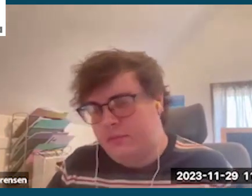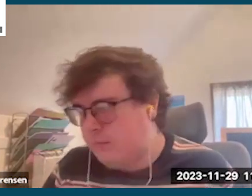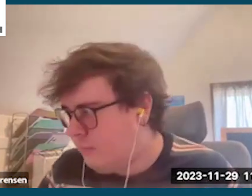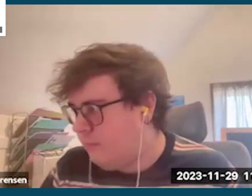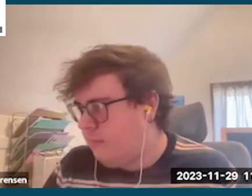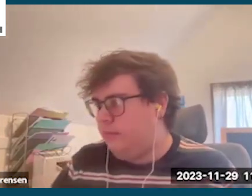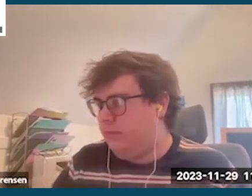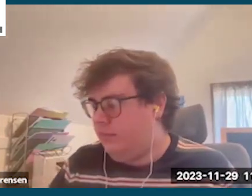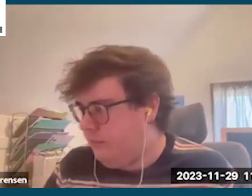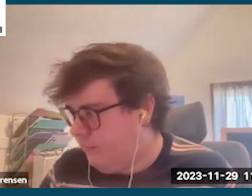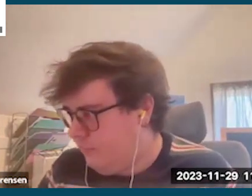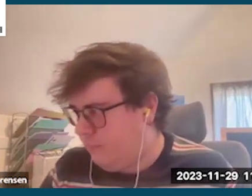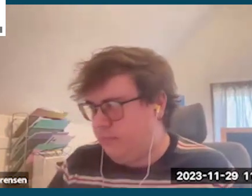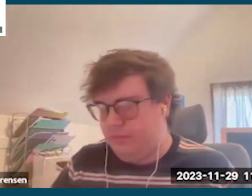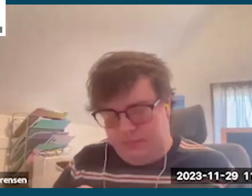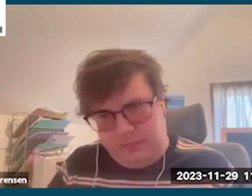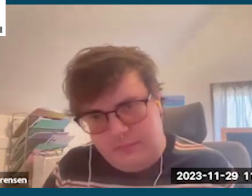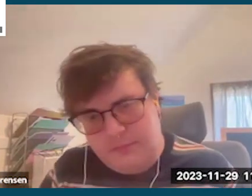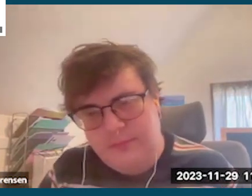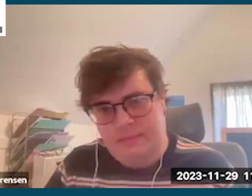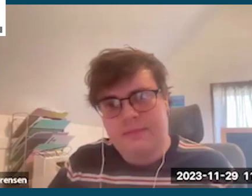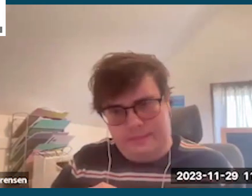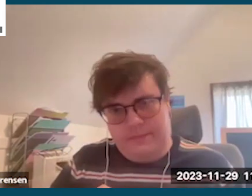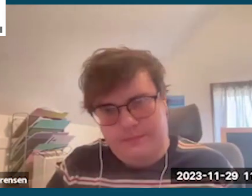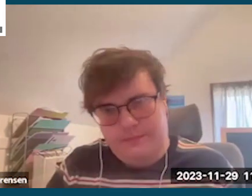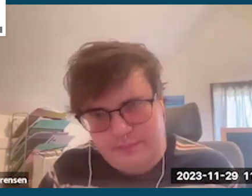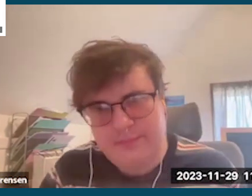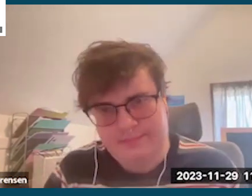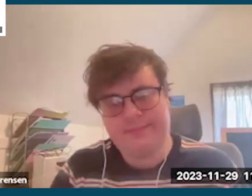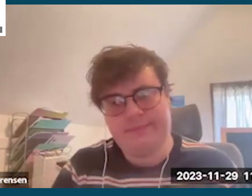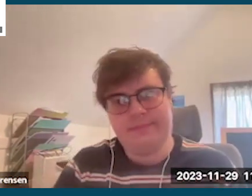patients as thinking, feeling human beings because they are.